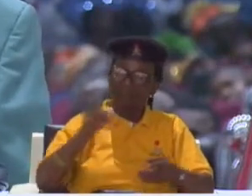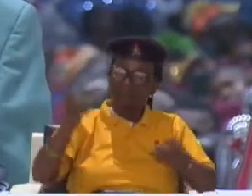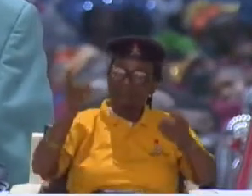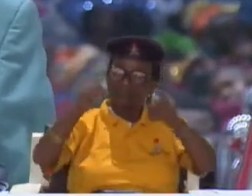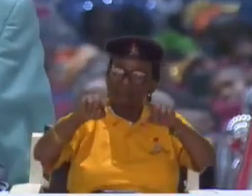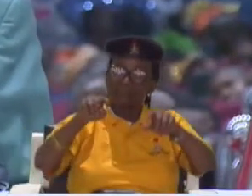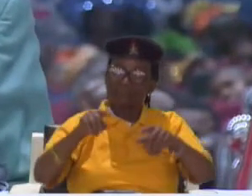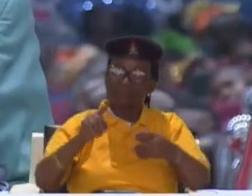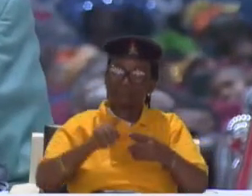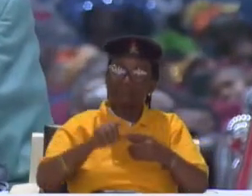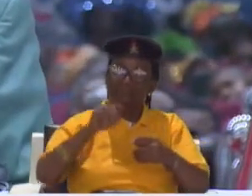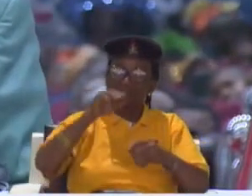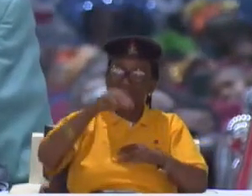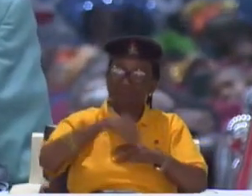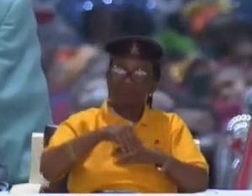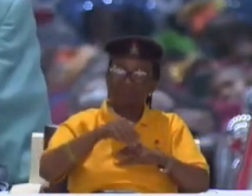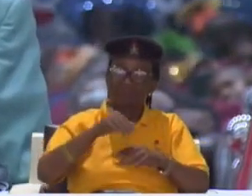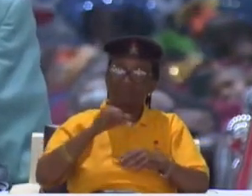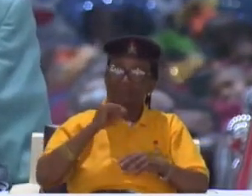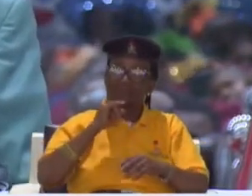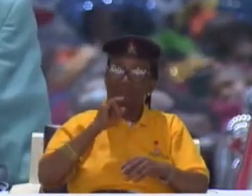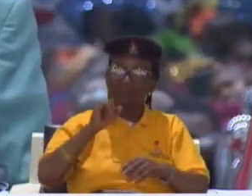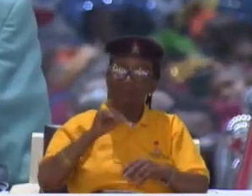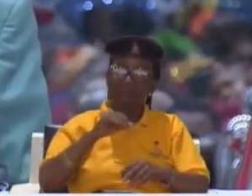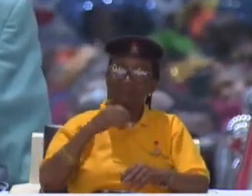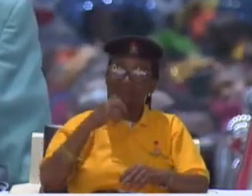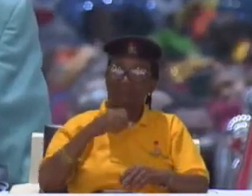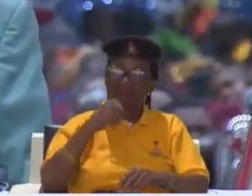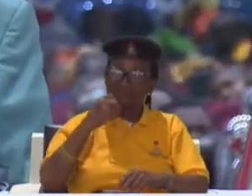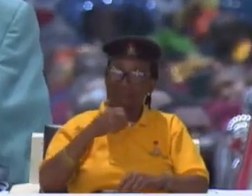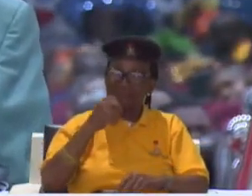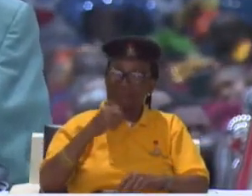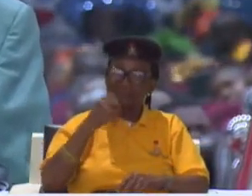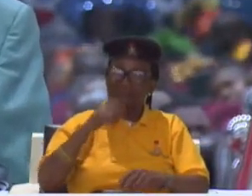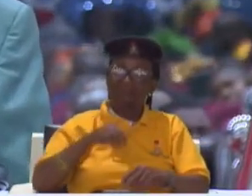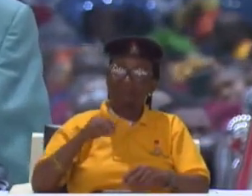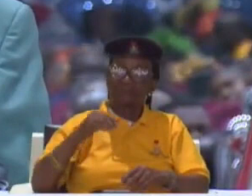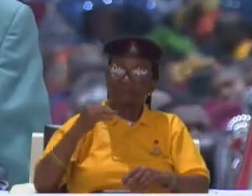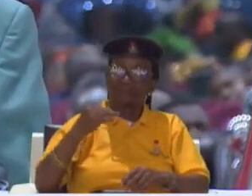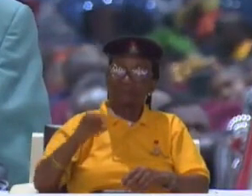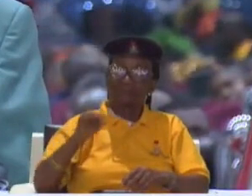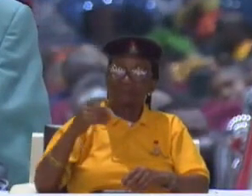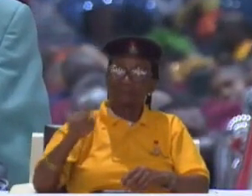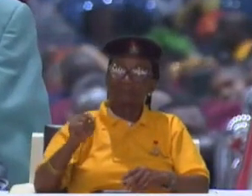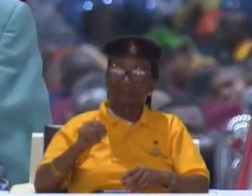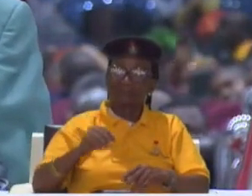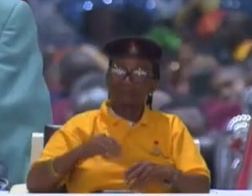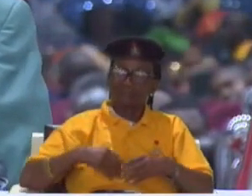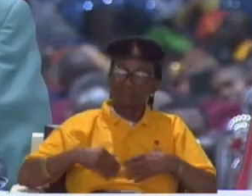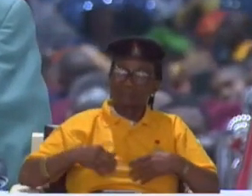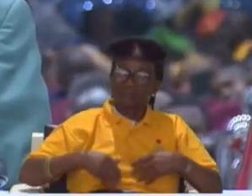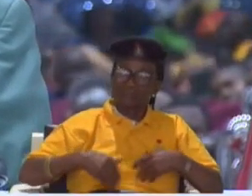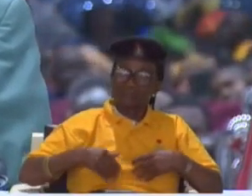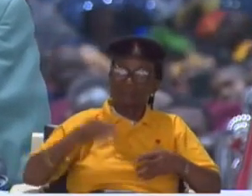Tonight is speaking to the body of some people.